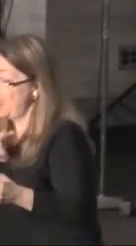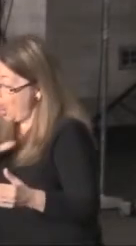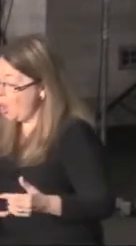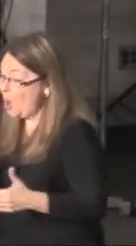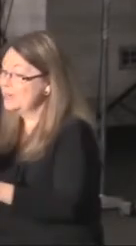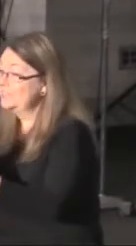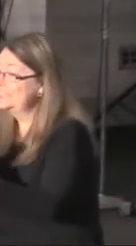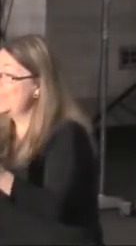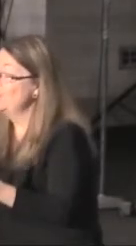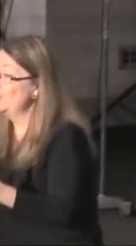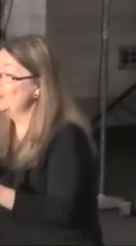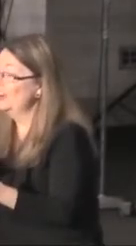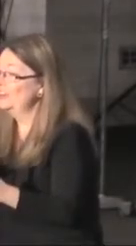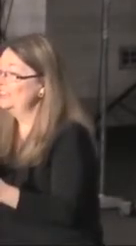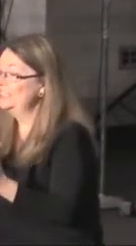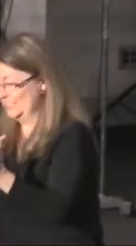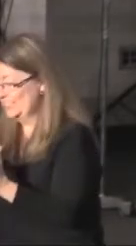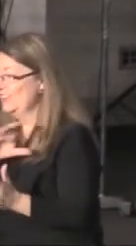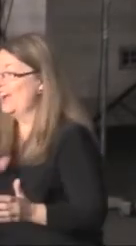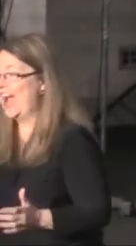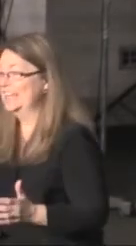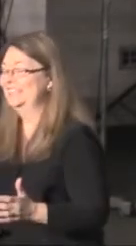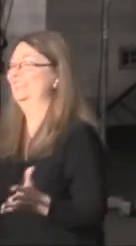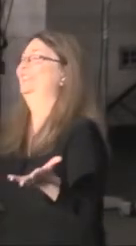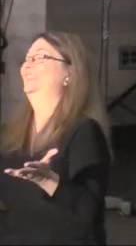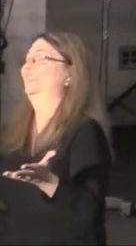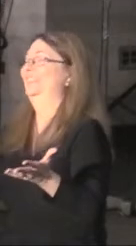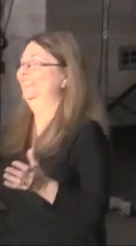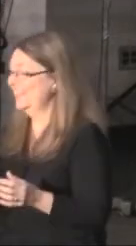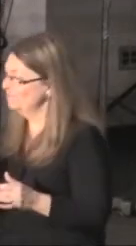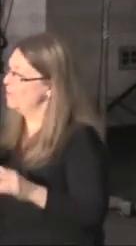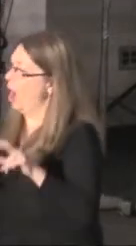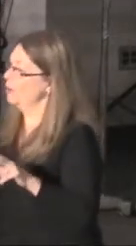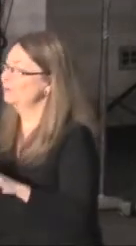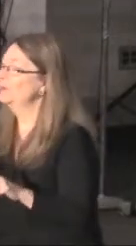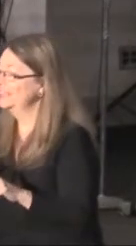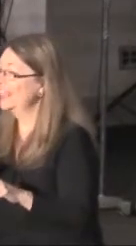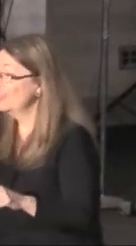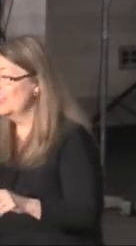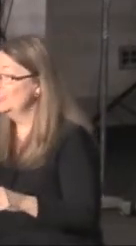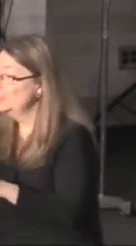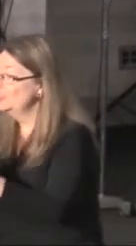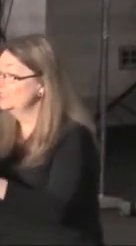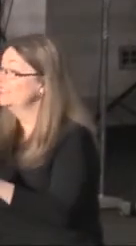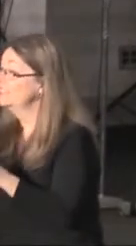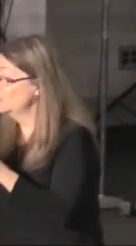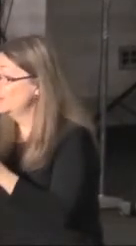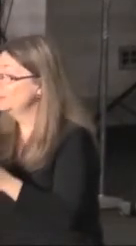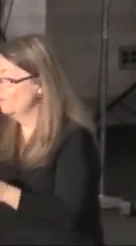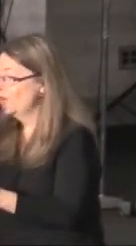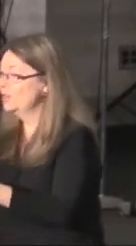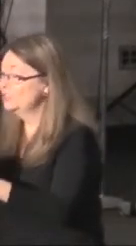Christ in the most awkward way possible. But no, he's a little bit more tactful than that. But think about that. He uses his circumstance to share the